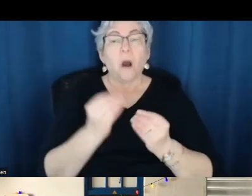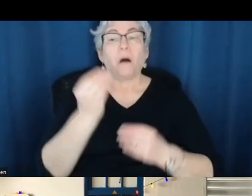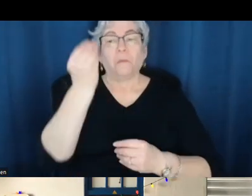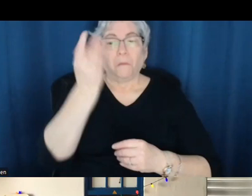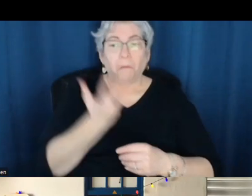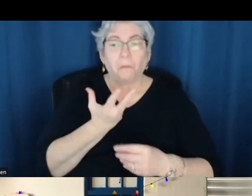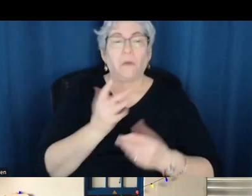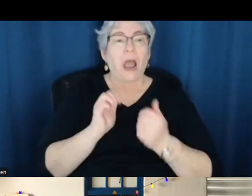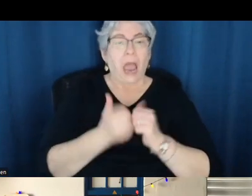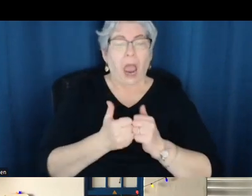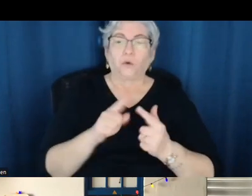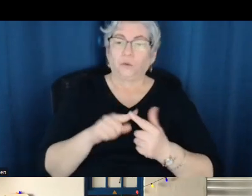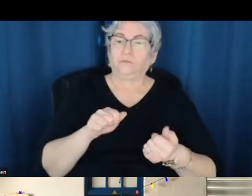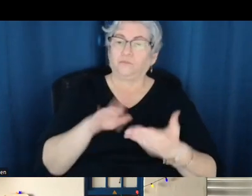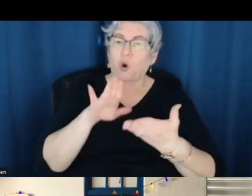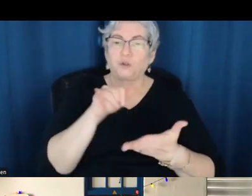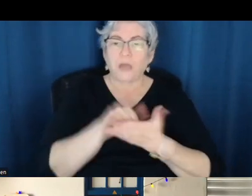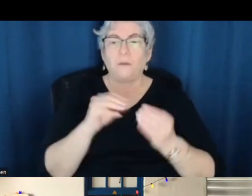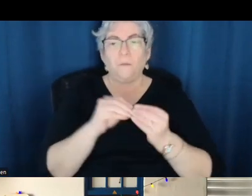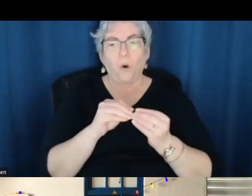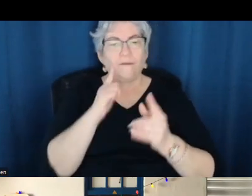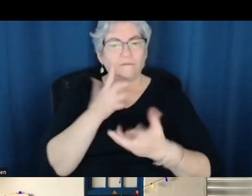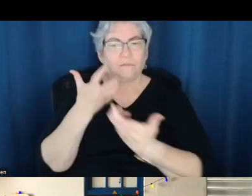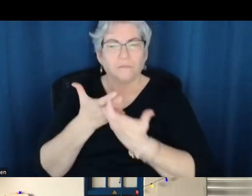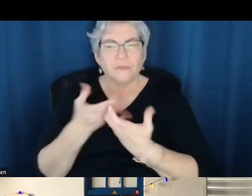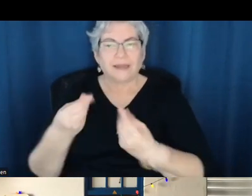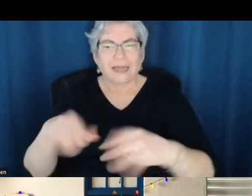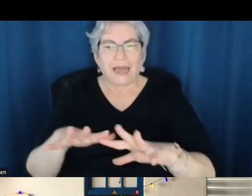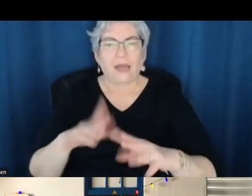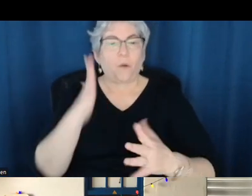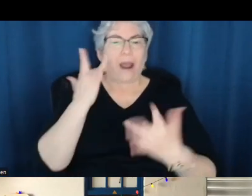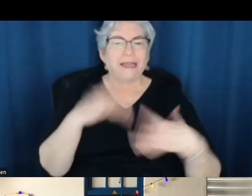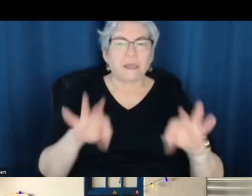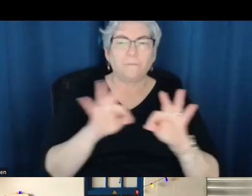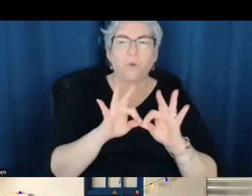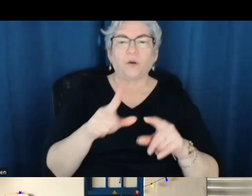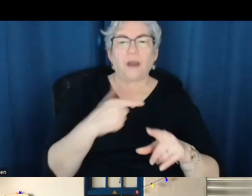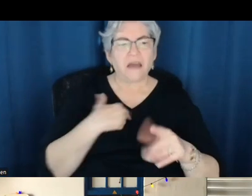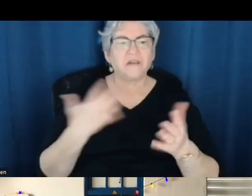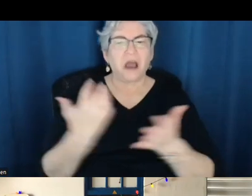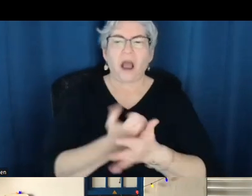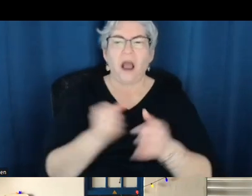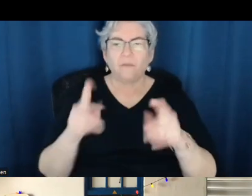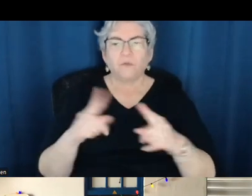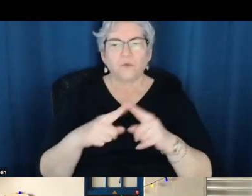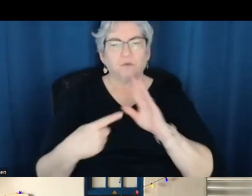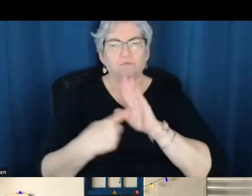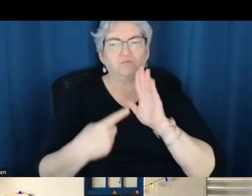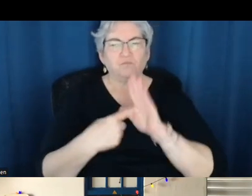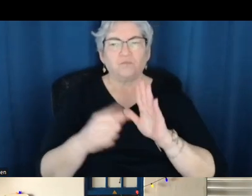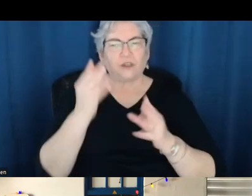an ecological approach to landscaping and why it's important, you'll have an opportunity to share this